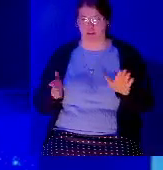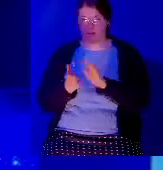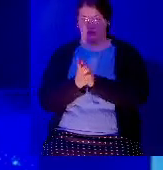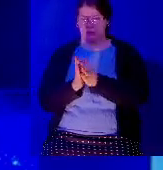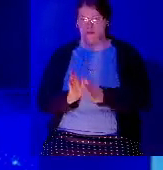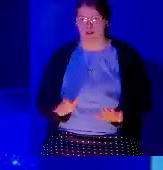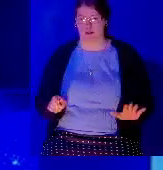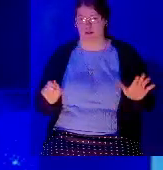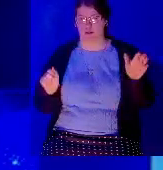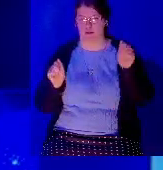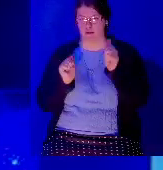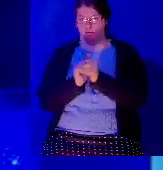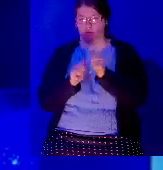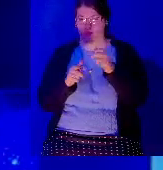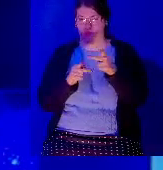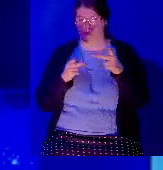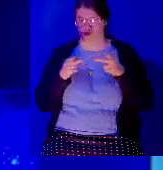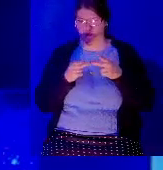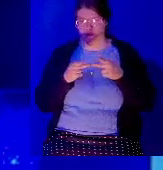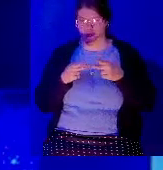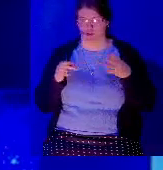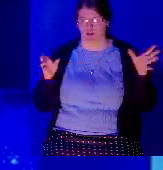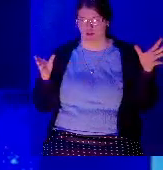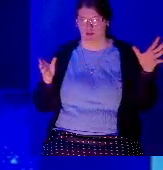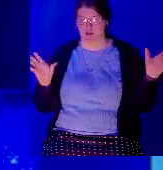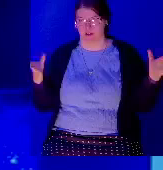your word to guide us,